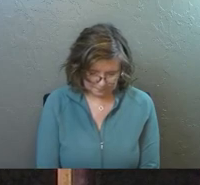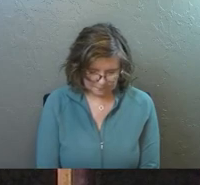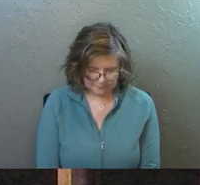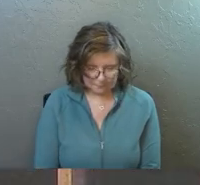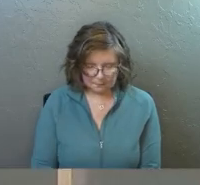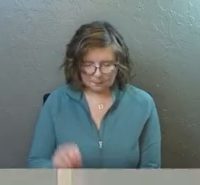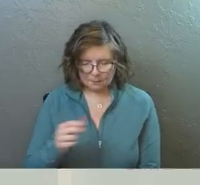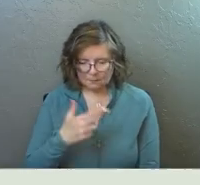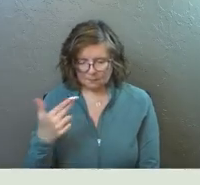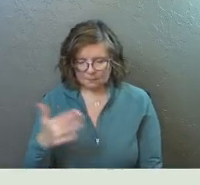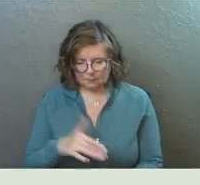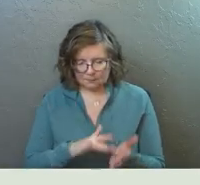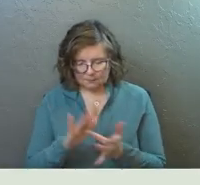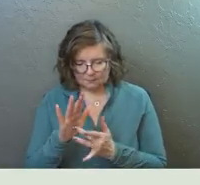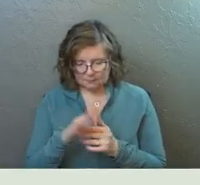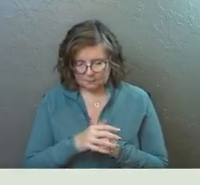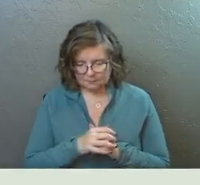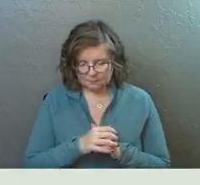Oh, Jesus,